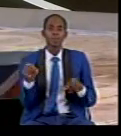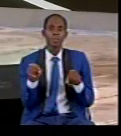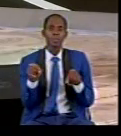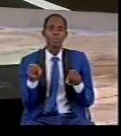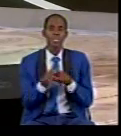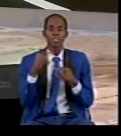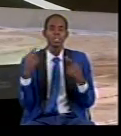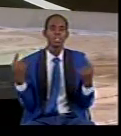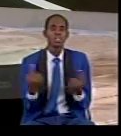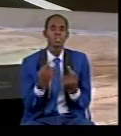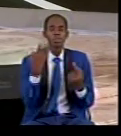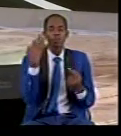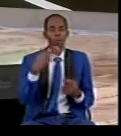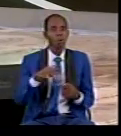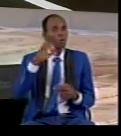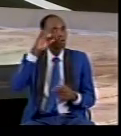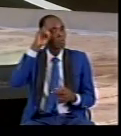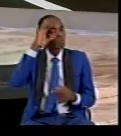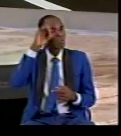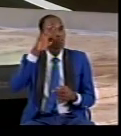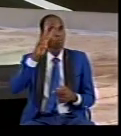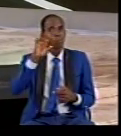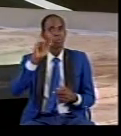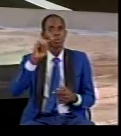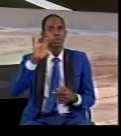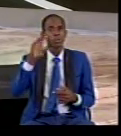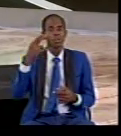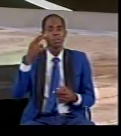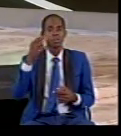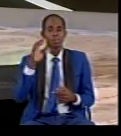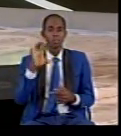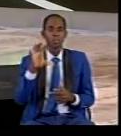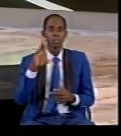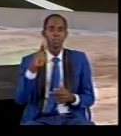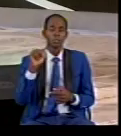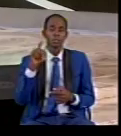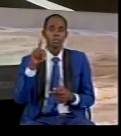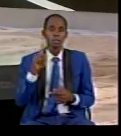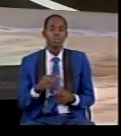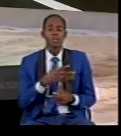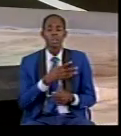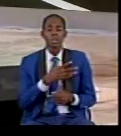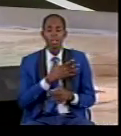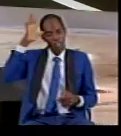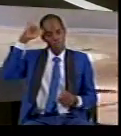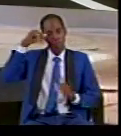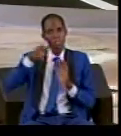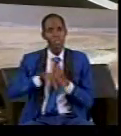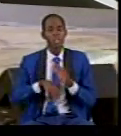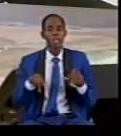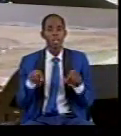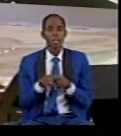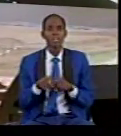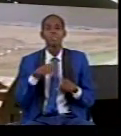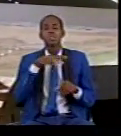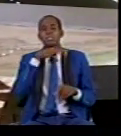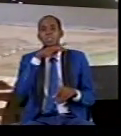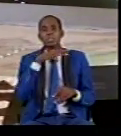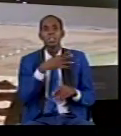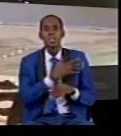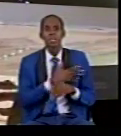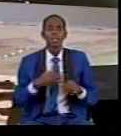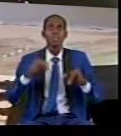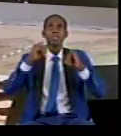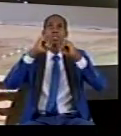of witchcraft, and stubbornness as iniquity and idolatry. Because thou